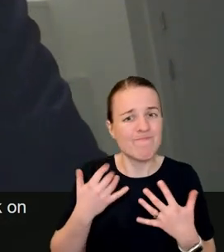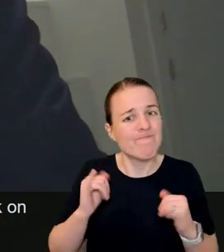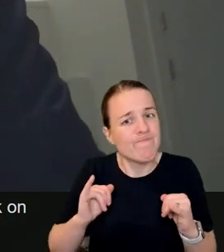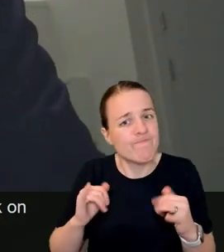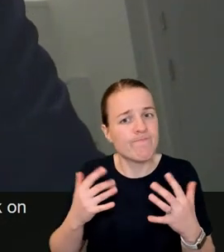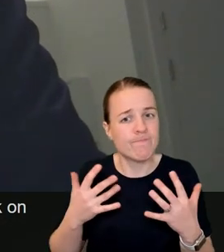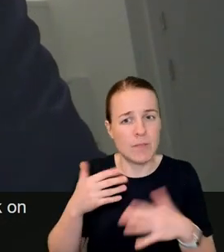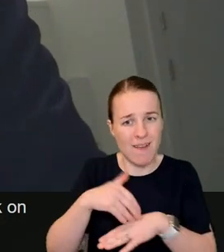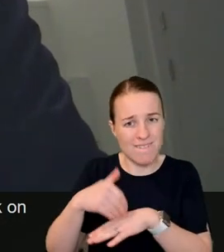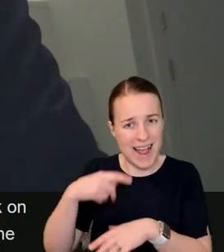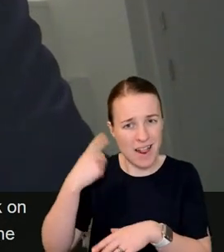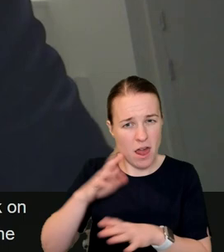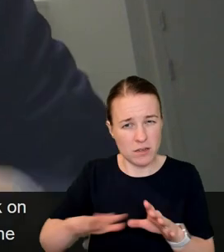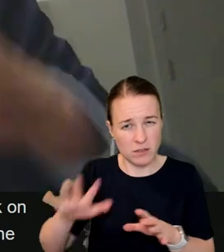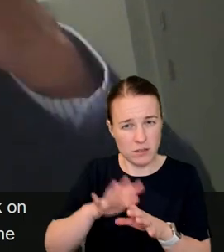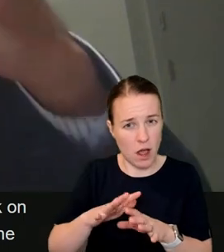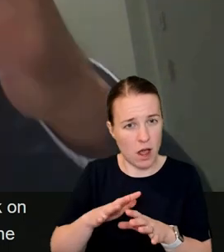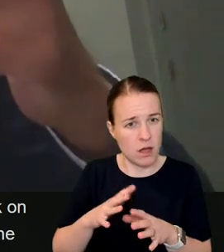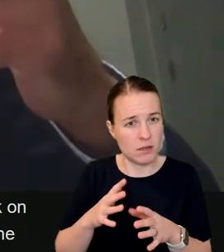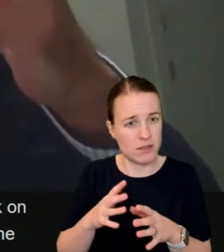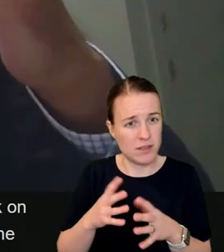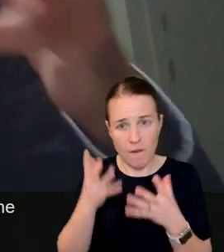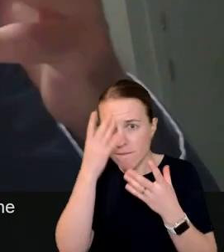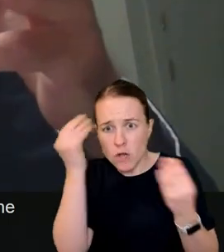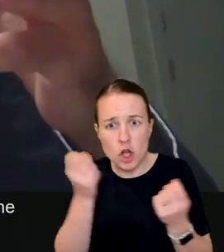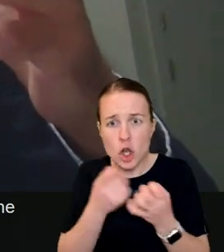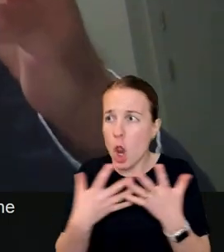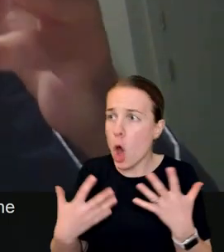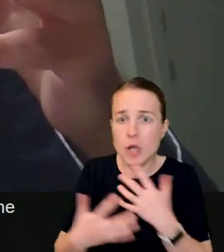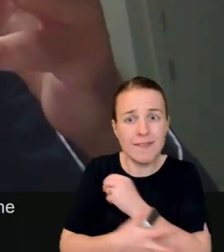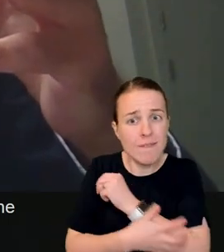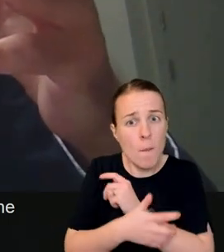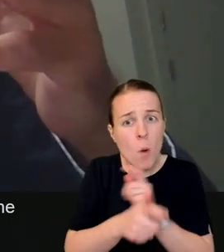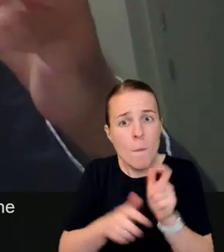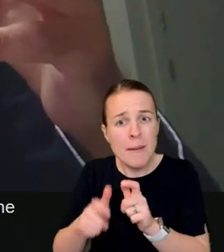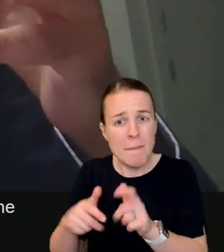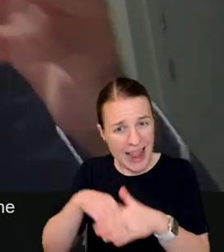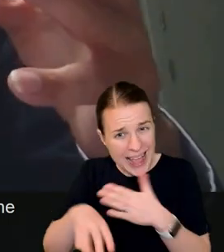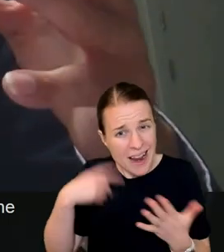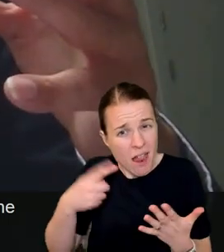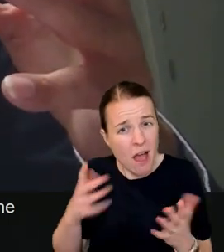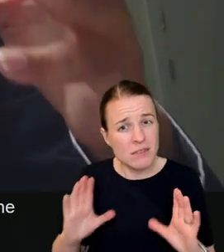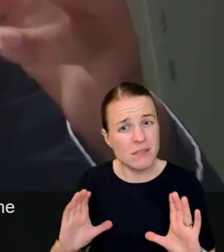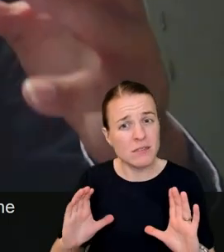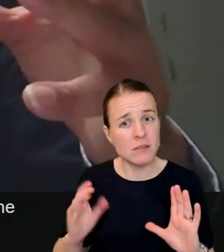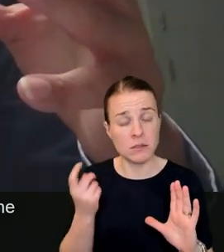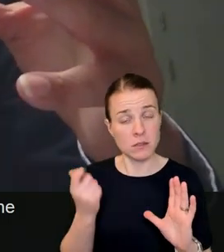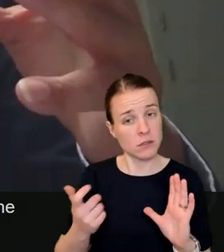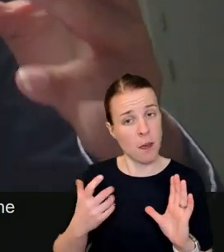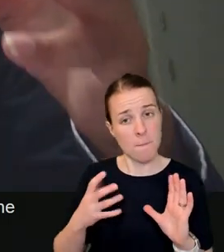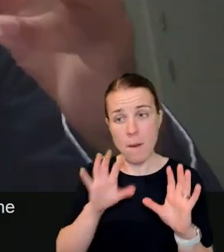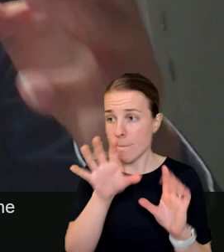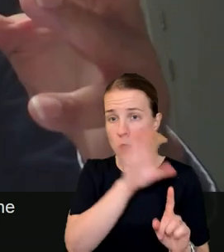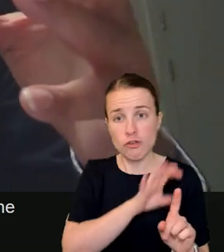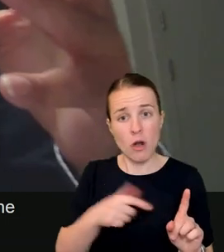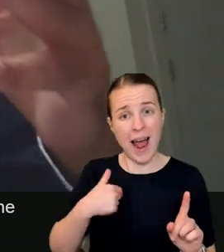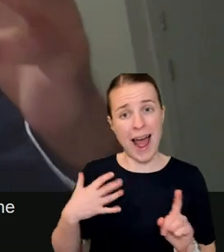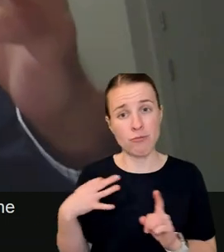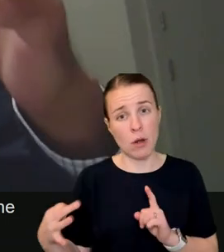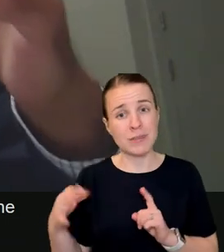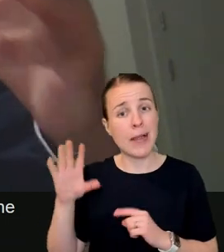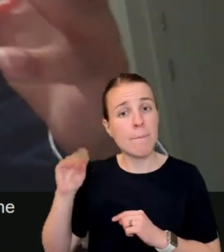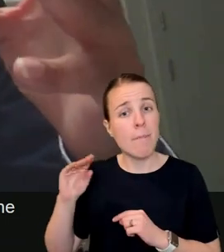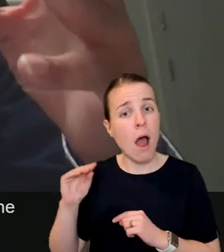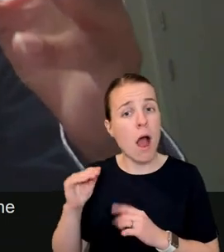these are in London. Some of the constituencies I represent, in my constituency, some of the boroughs I represent, Barking and Dagenham, Tower